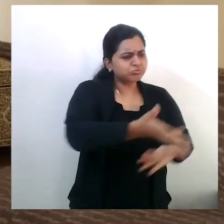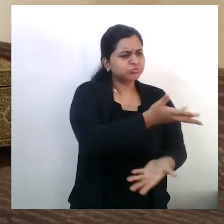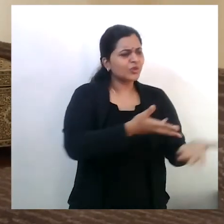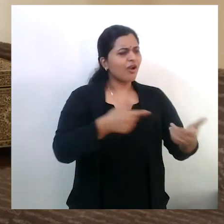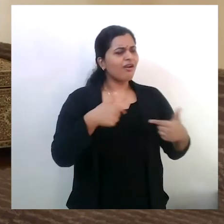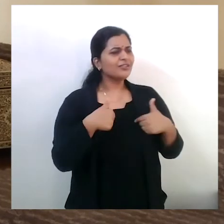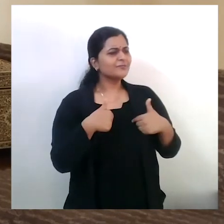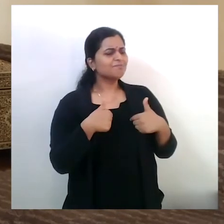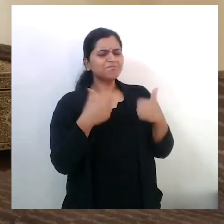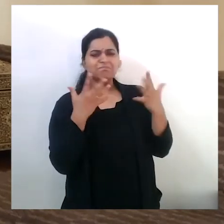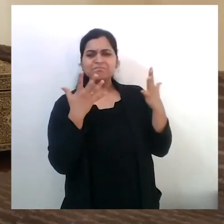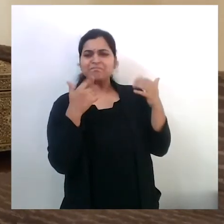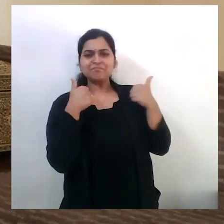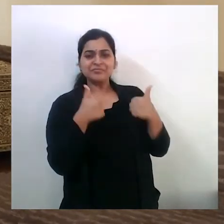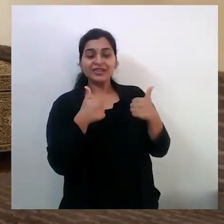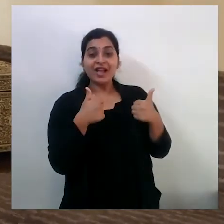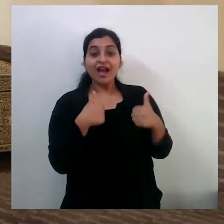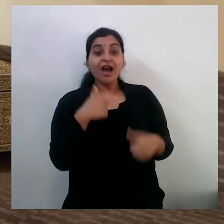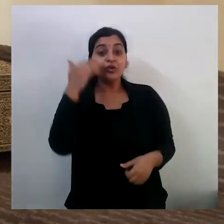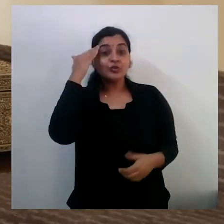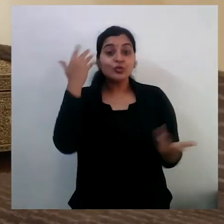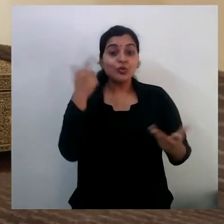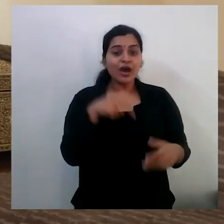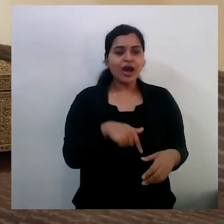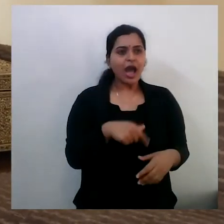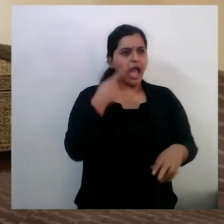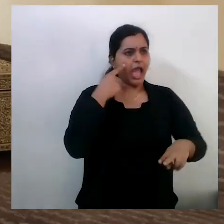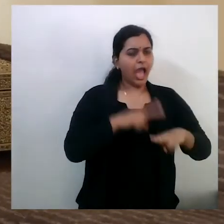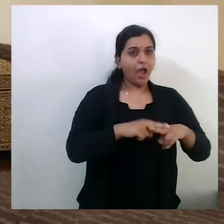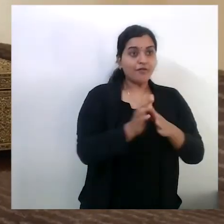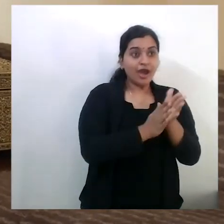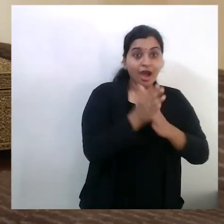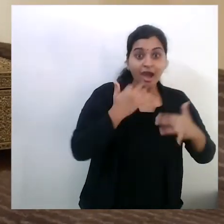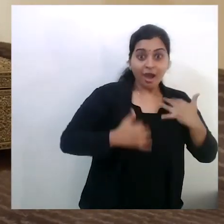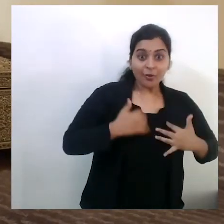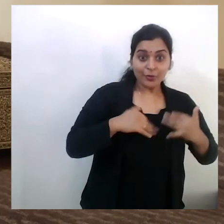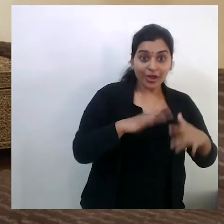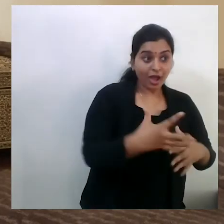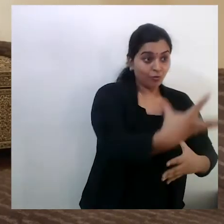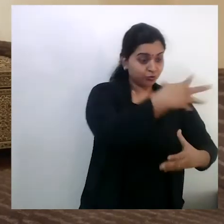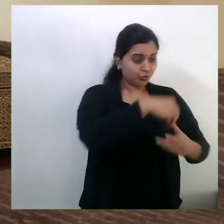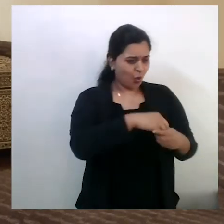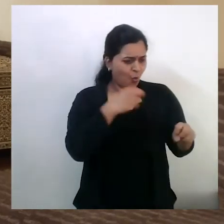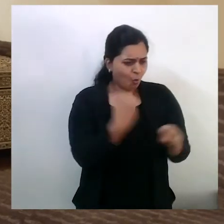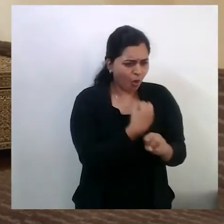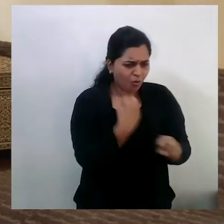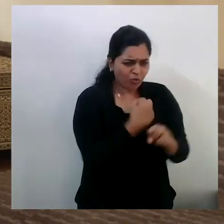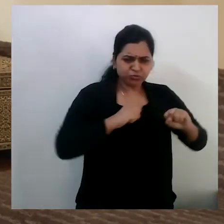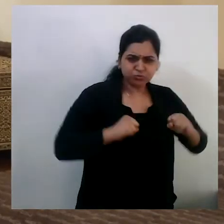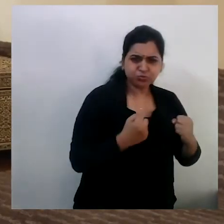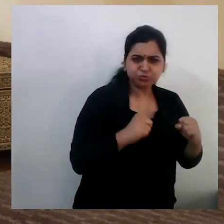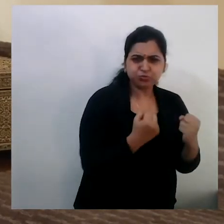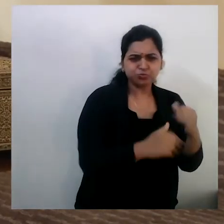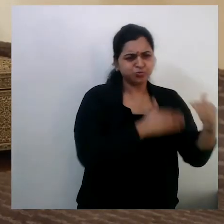because we knew that once he takes up something, he just does an incredible job at it. So I think his passion, his